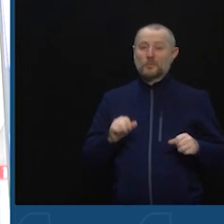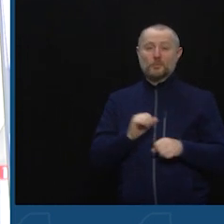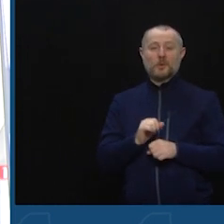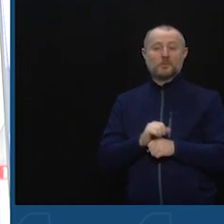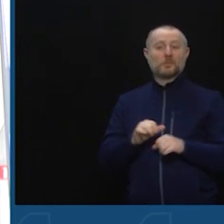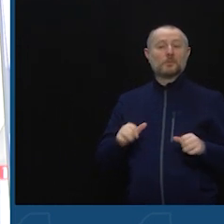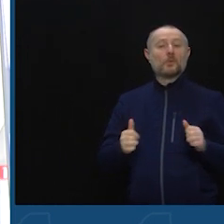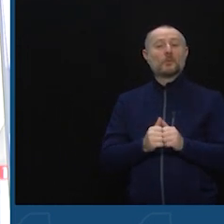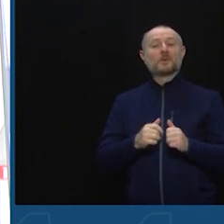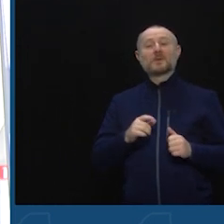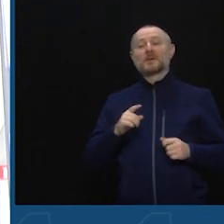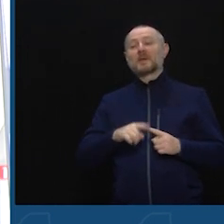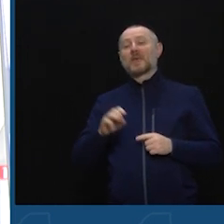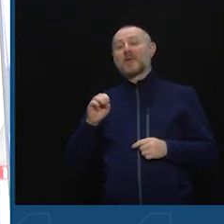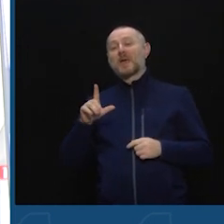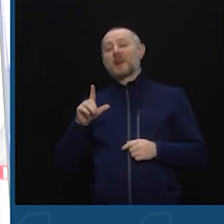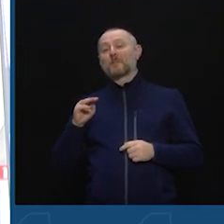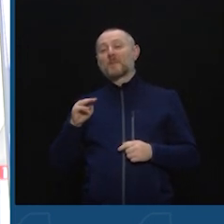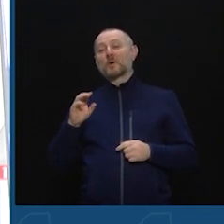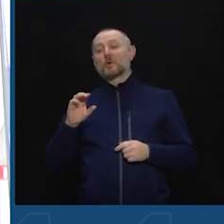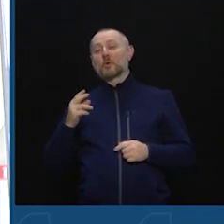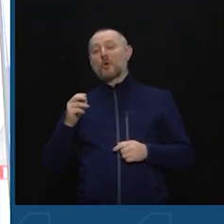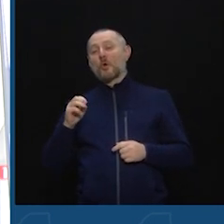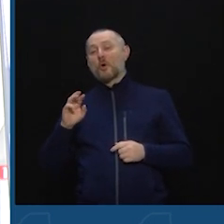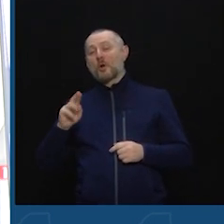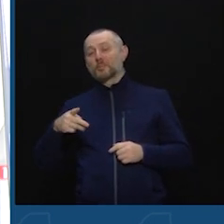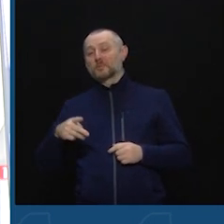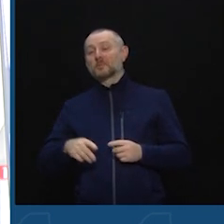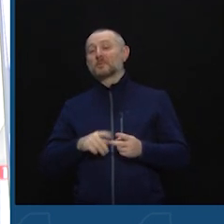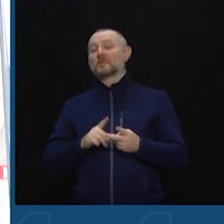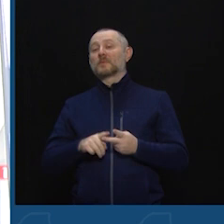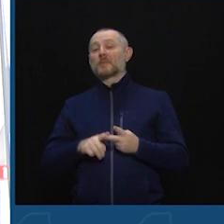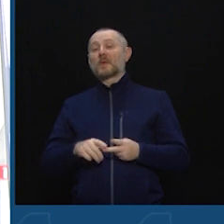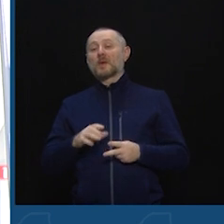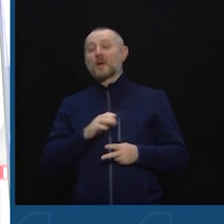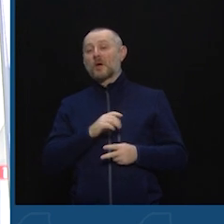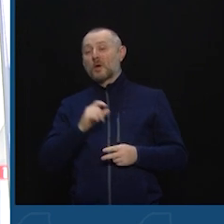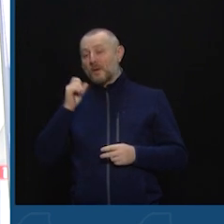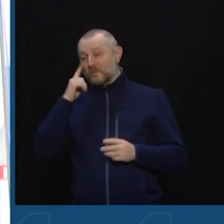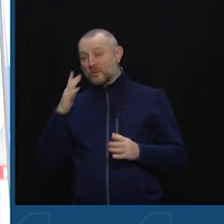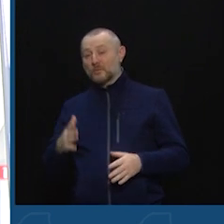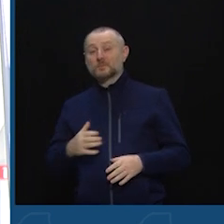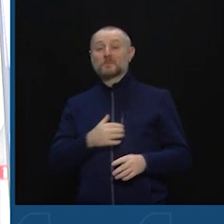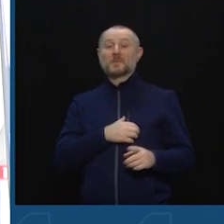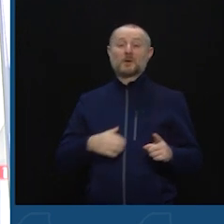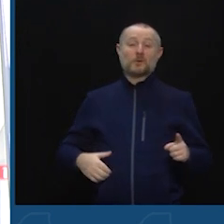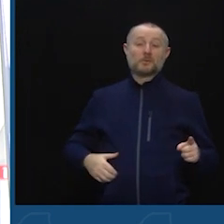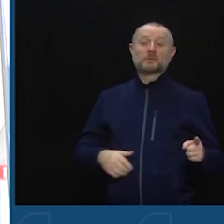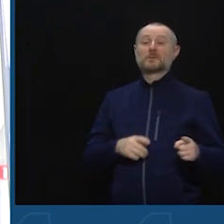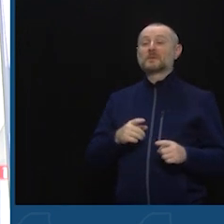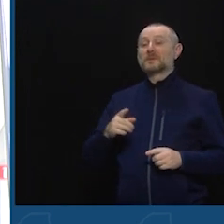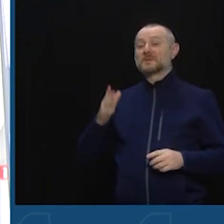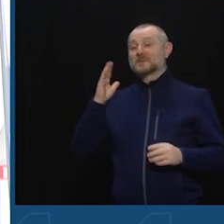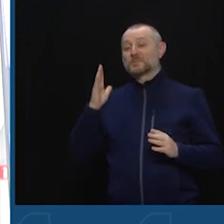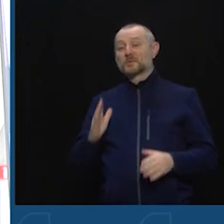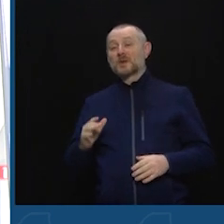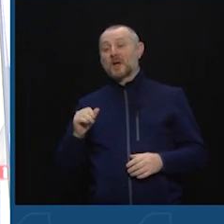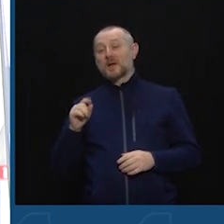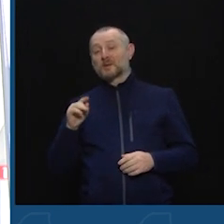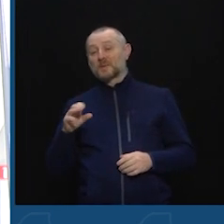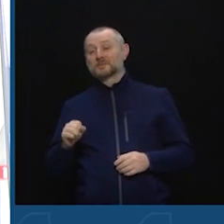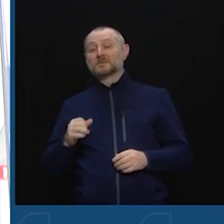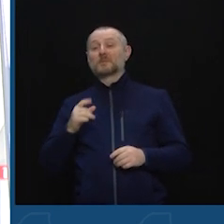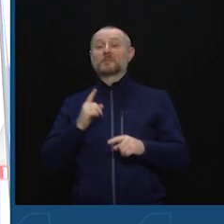Elm Corps, with NHS, to work with Governor Hochul, with Mayor Adams, with Speaker Adams, and with Borough President Richards